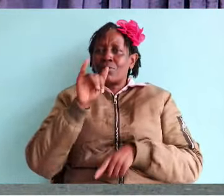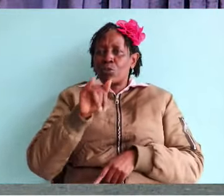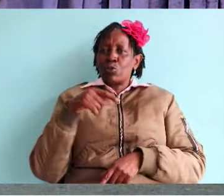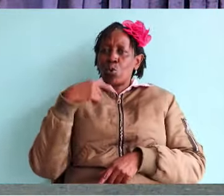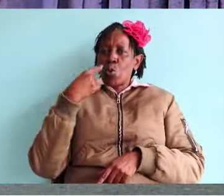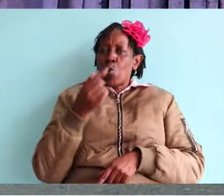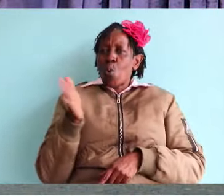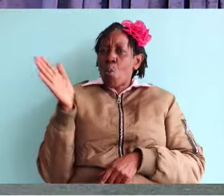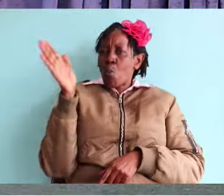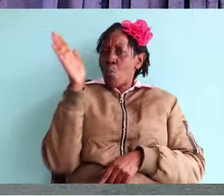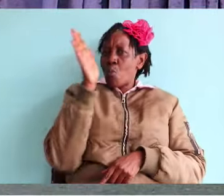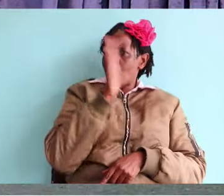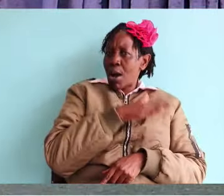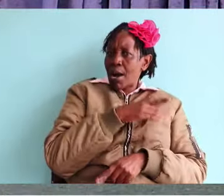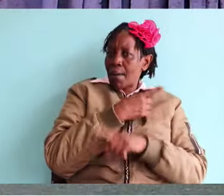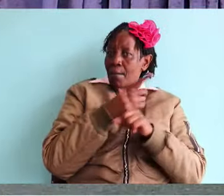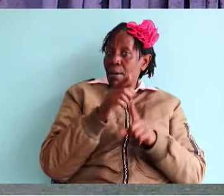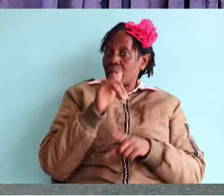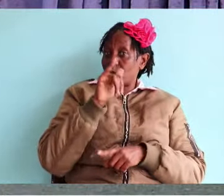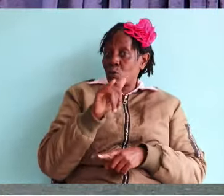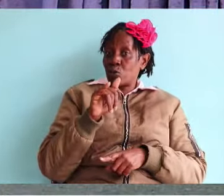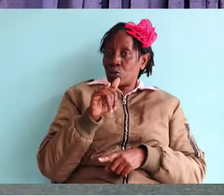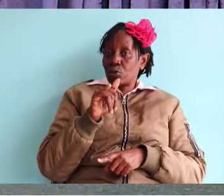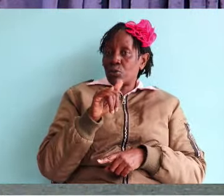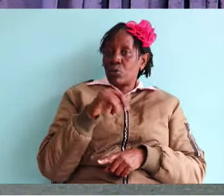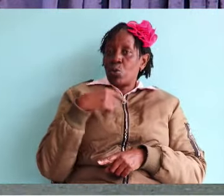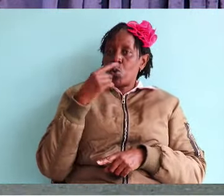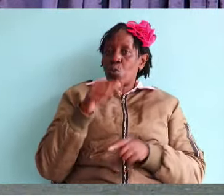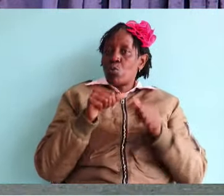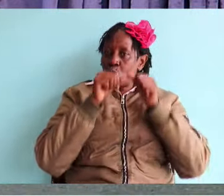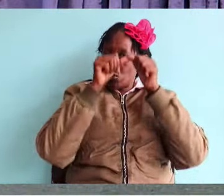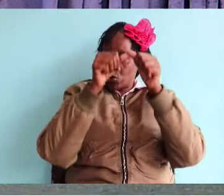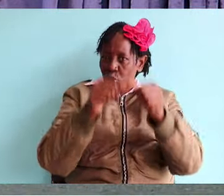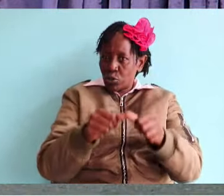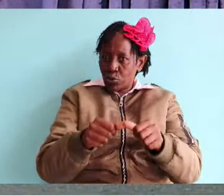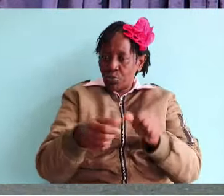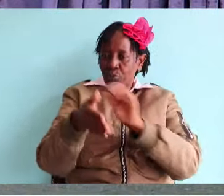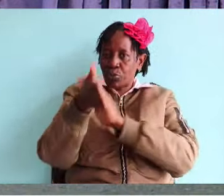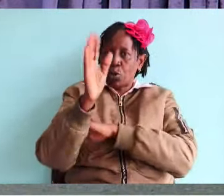to the end, to the glory of his name. God bless you.